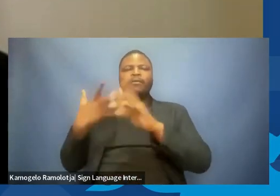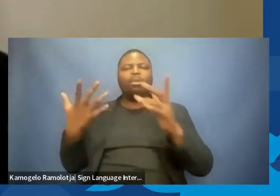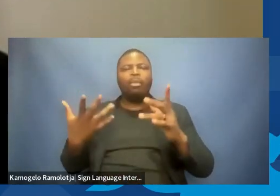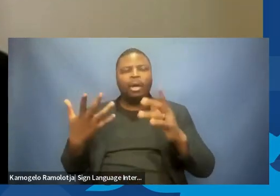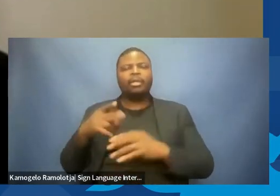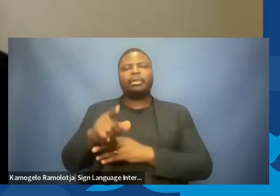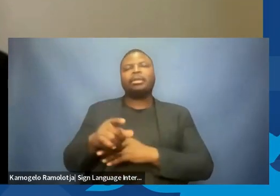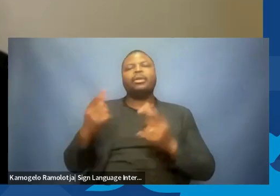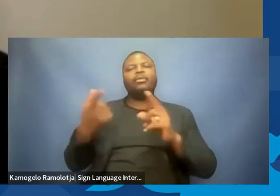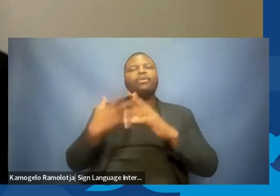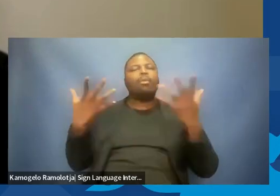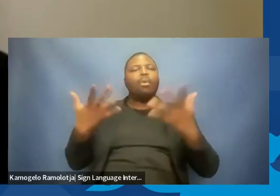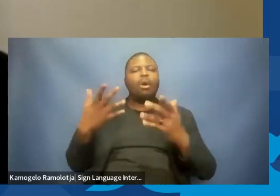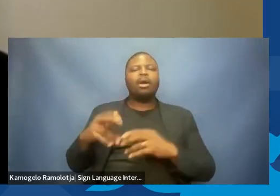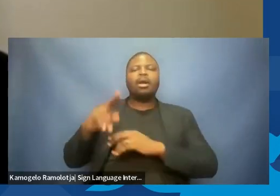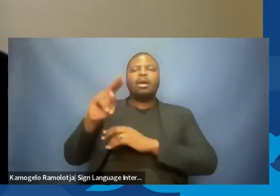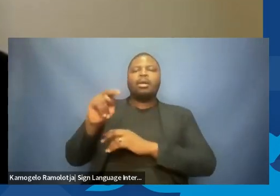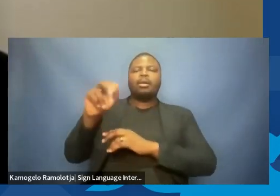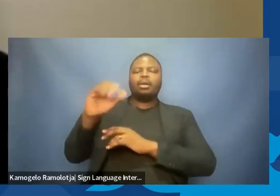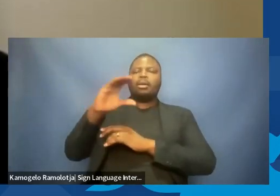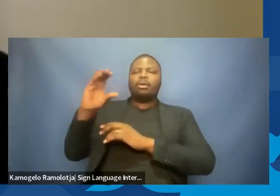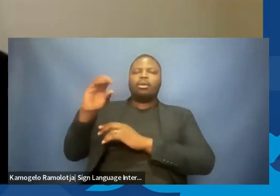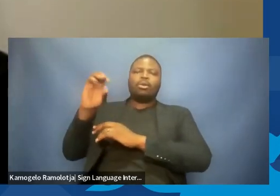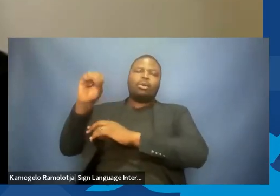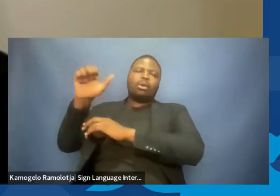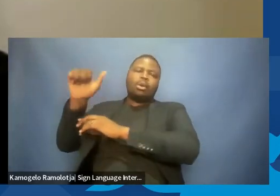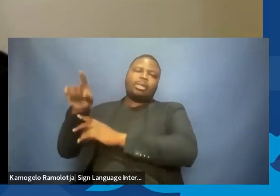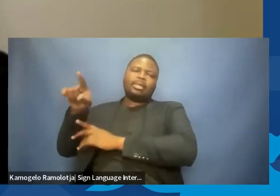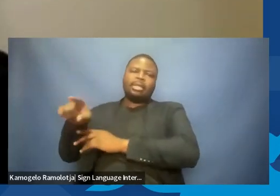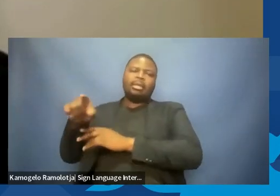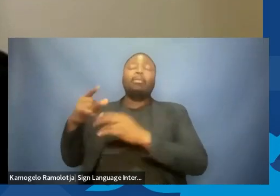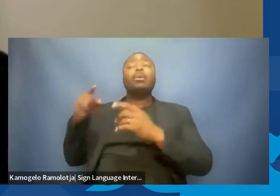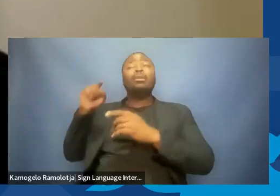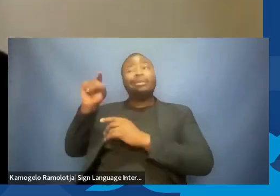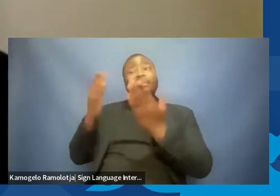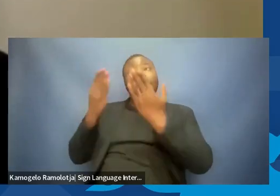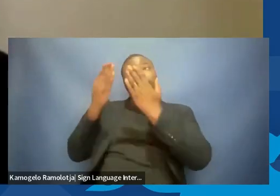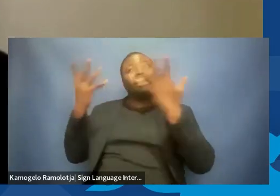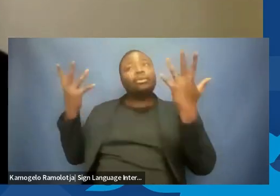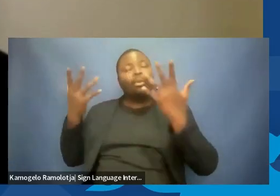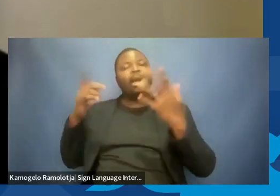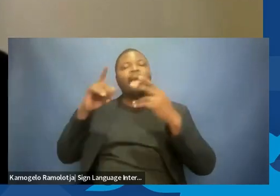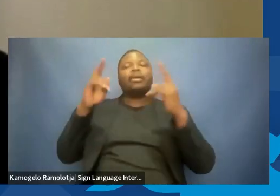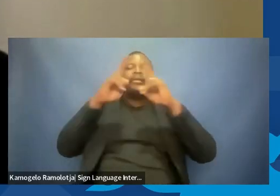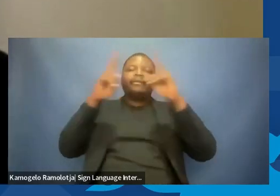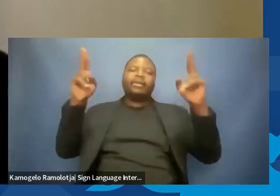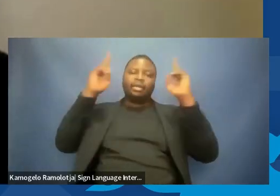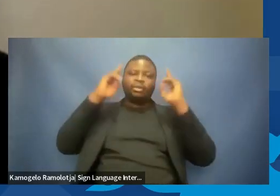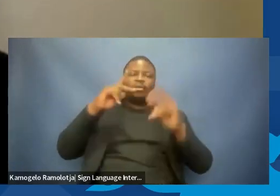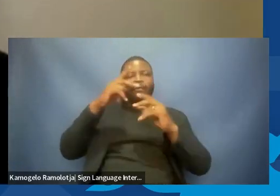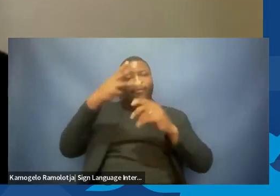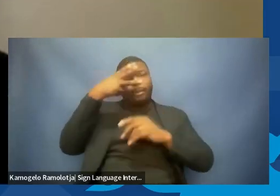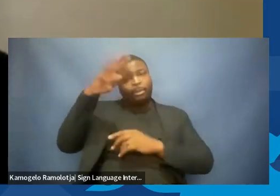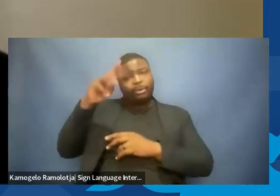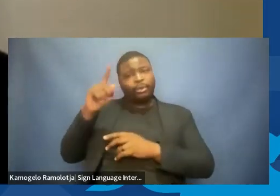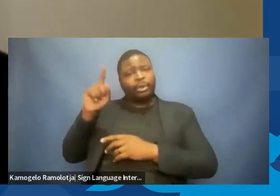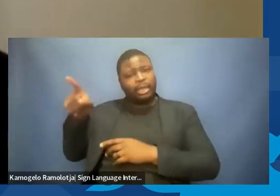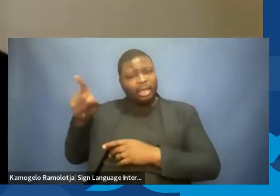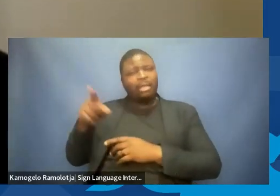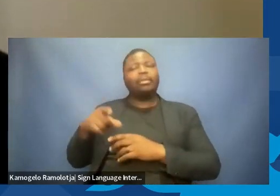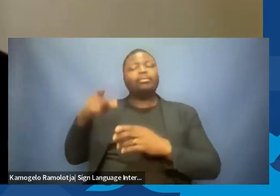family physician with the University of Pretoria, where she provides clinical oversight for the